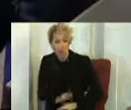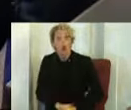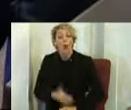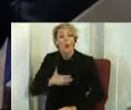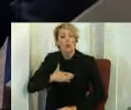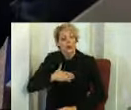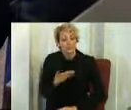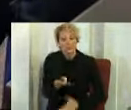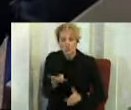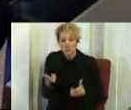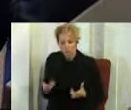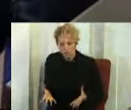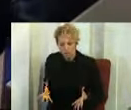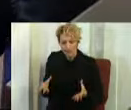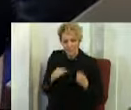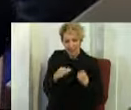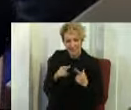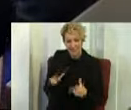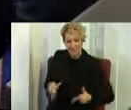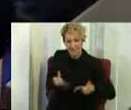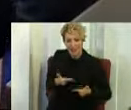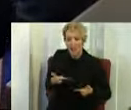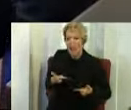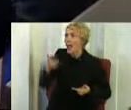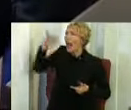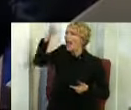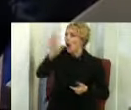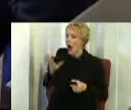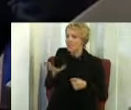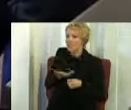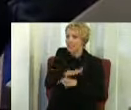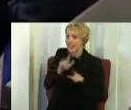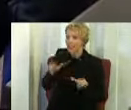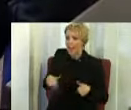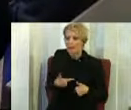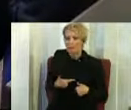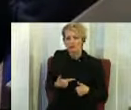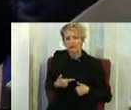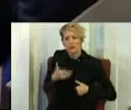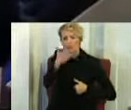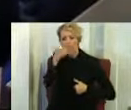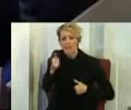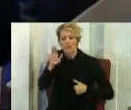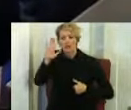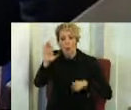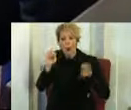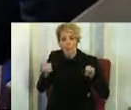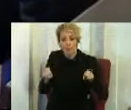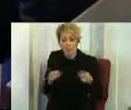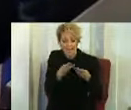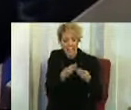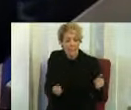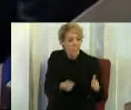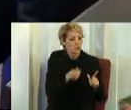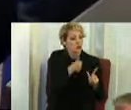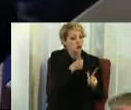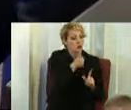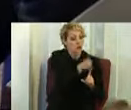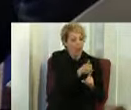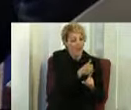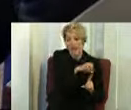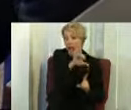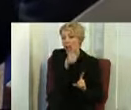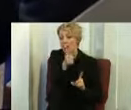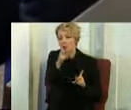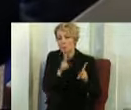live a God-filled life to the best of your ability to bring healing to yourselves and to others, to